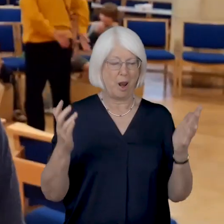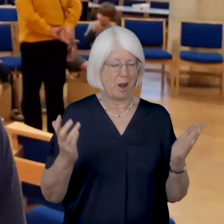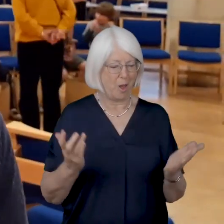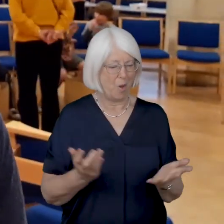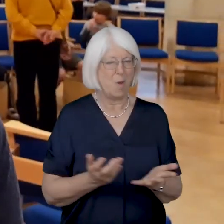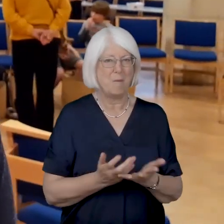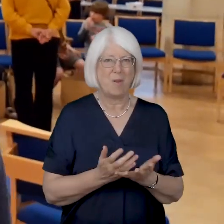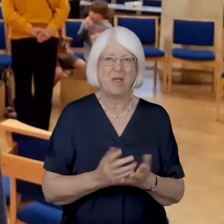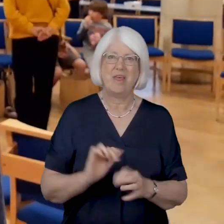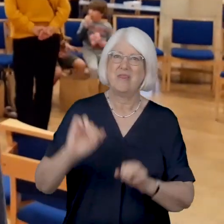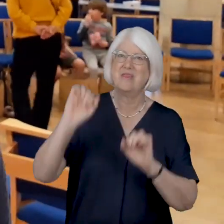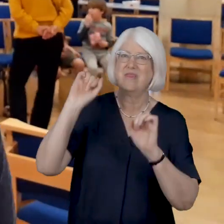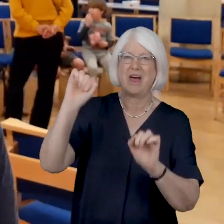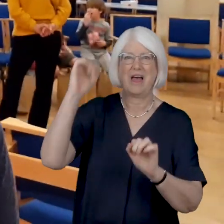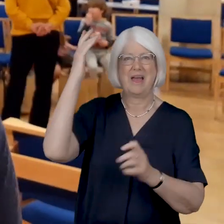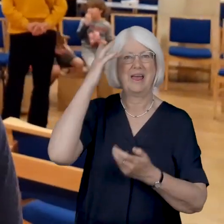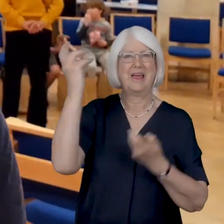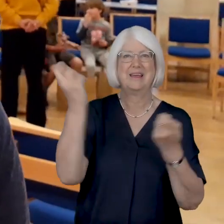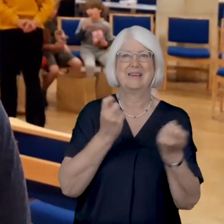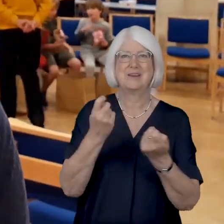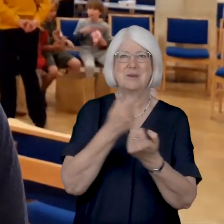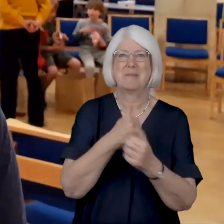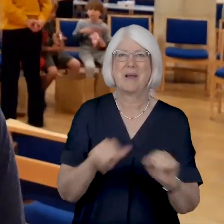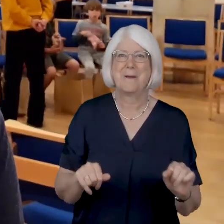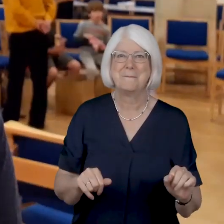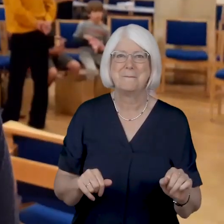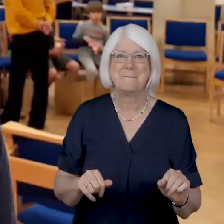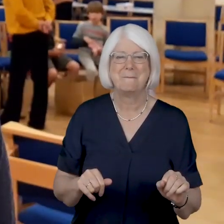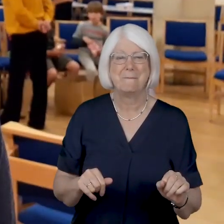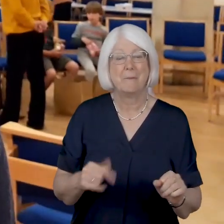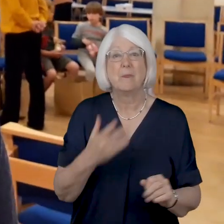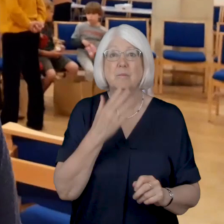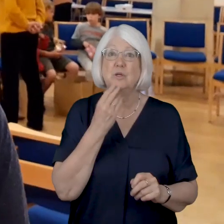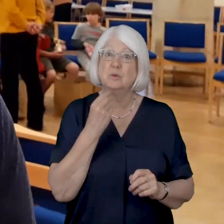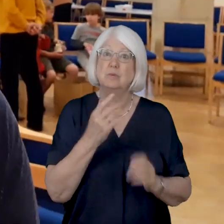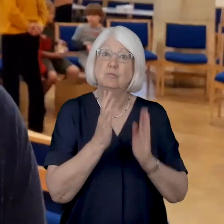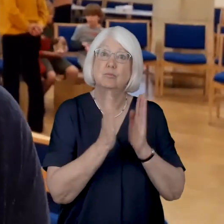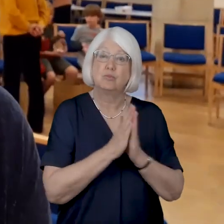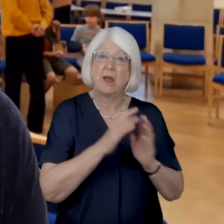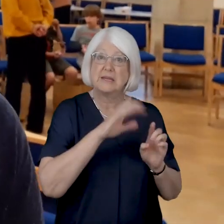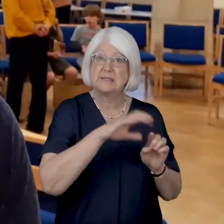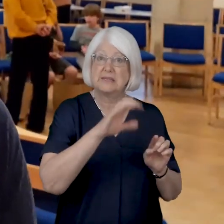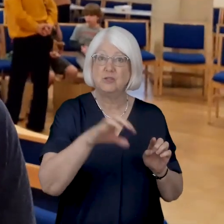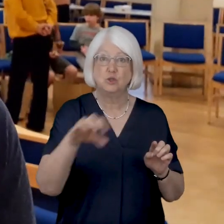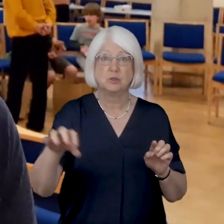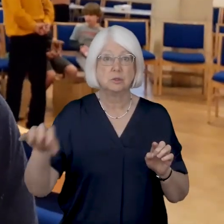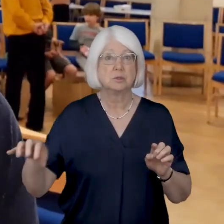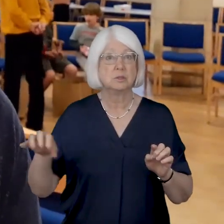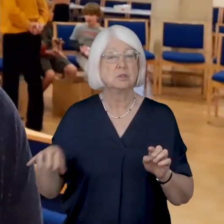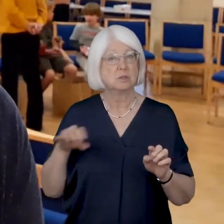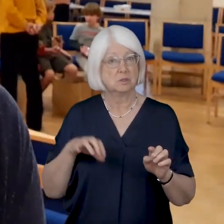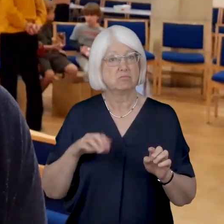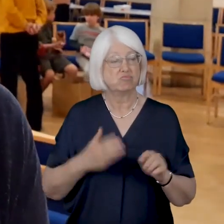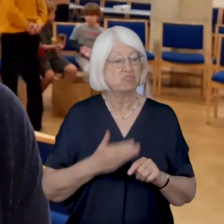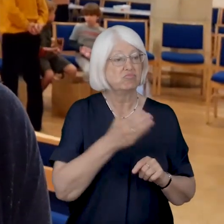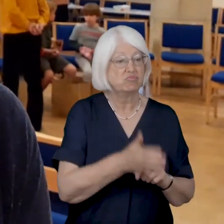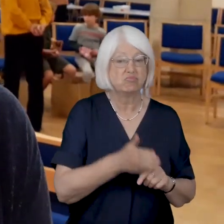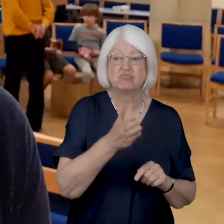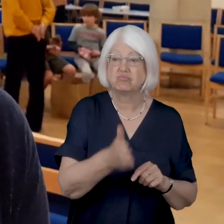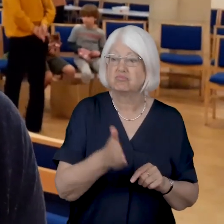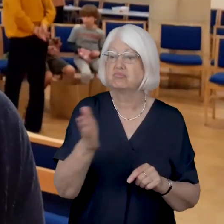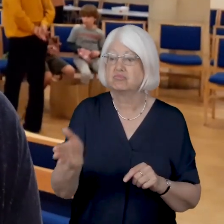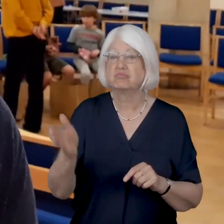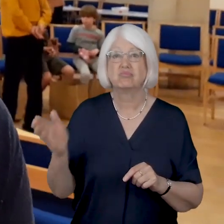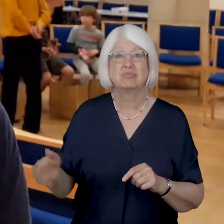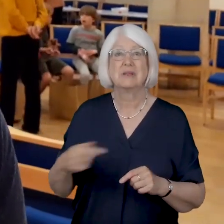Thy Kingdom Come. We've been using prayer stations to encourage our praying, saying to